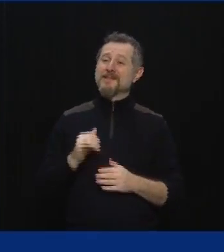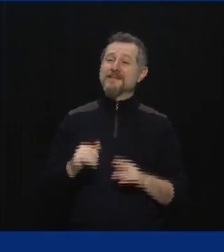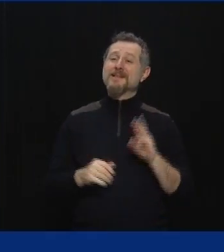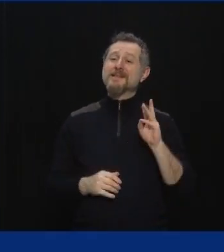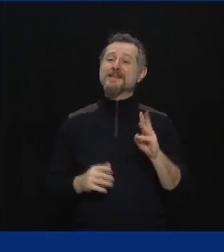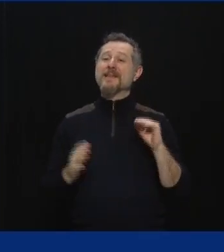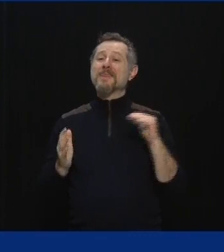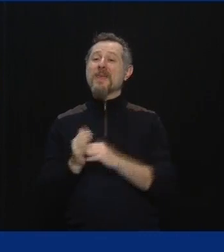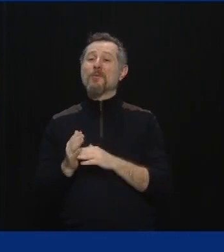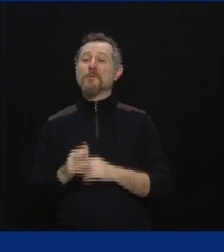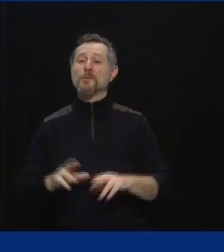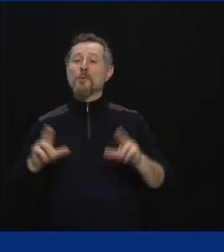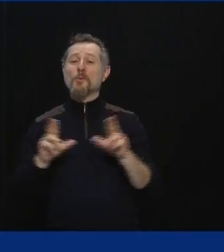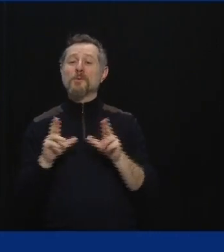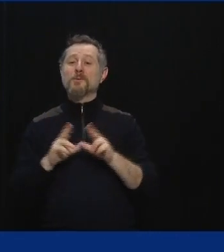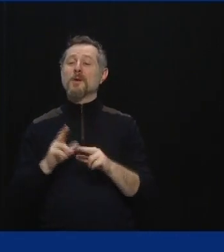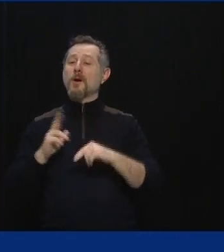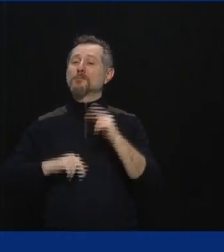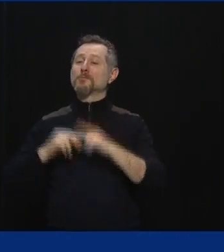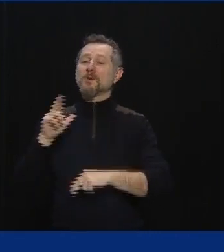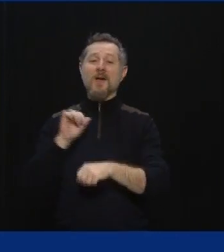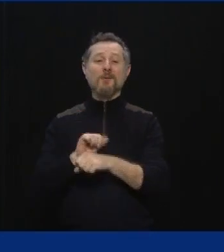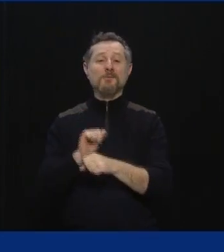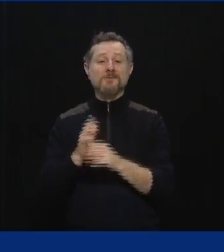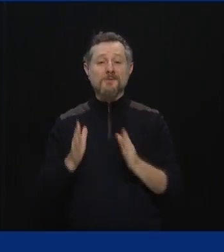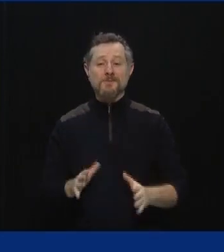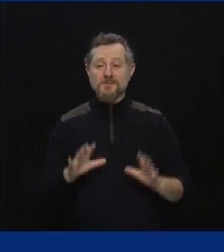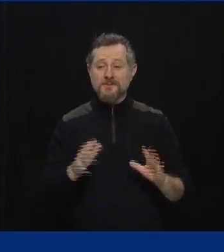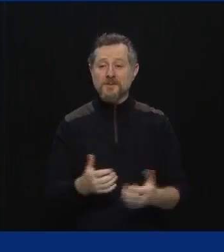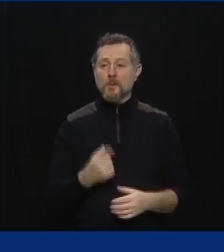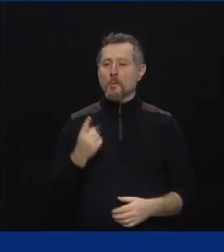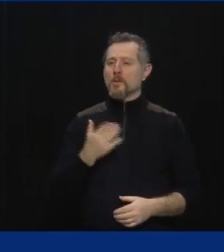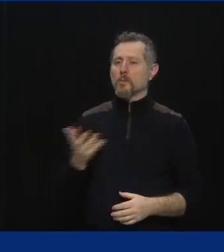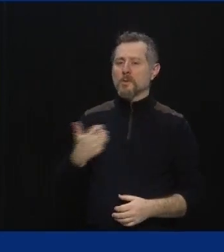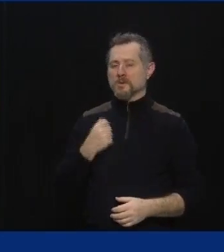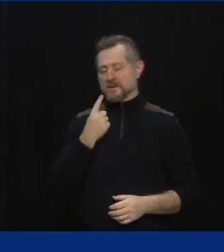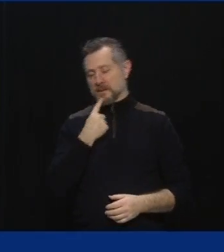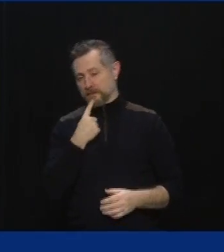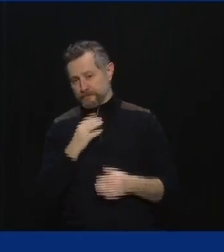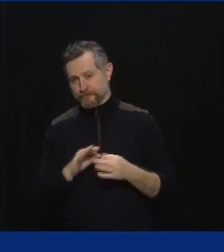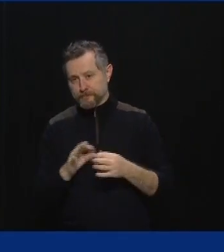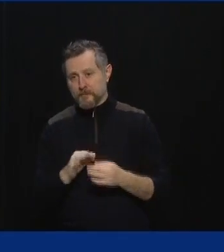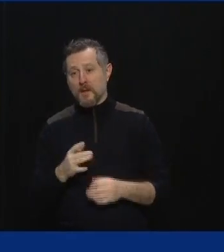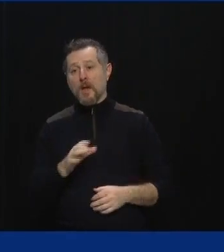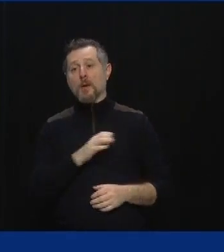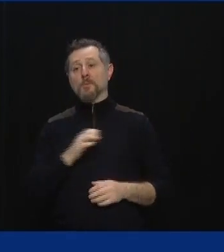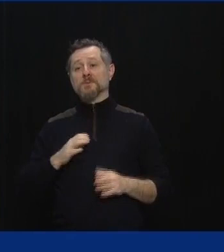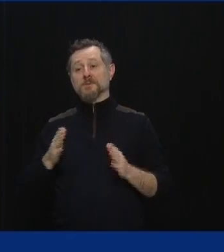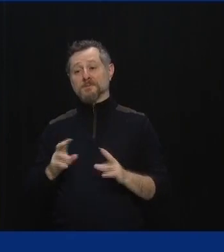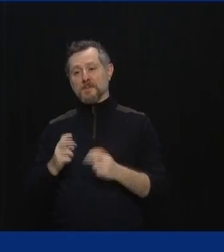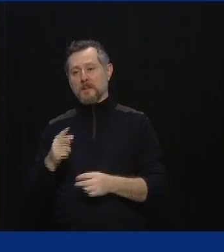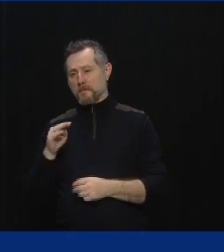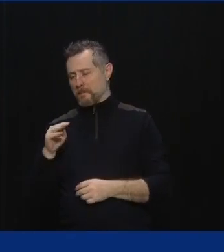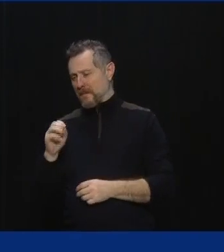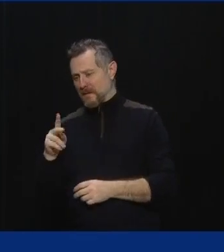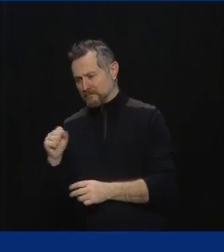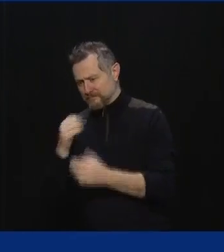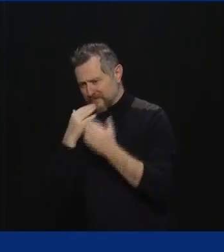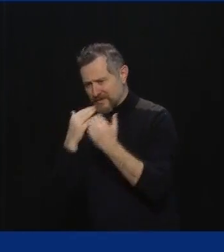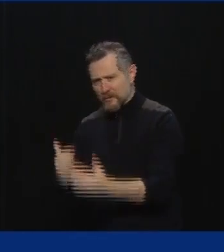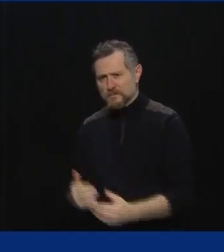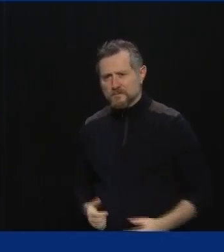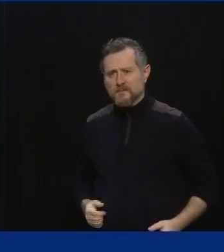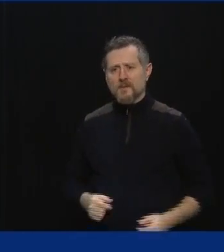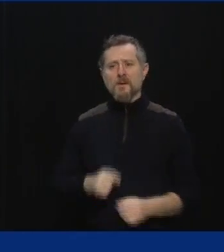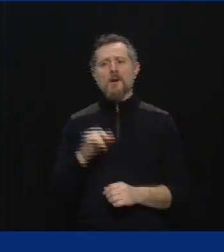thousands of permanent jobs. And one of the things that I want to say, and I need to acknowledge Congressman Meeks, as well as